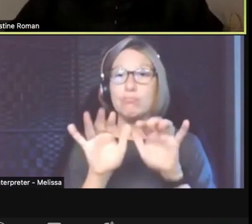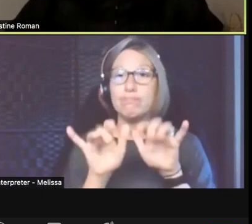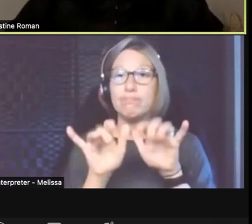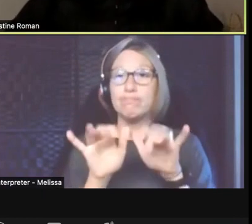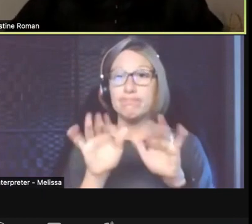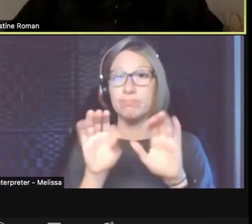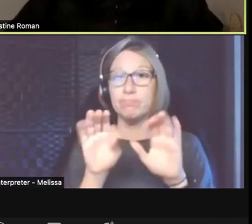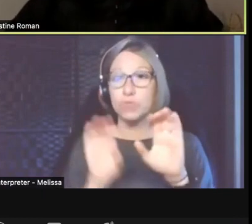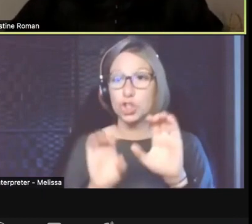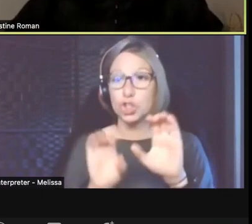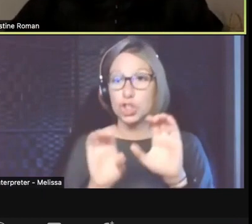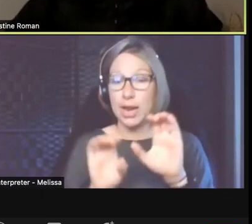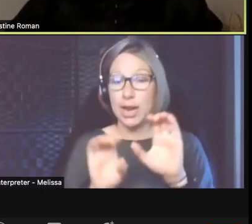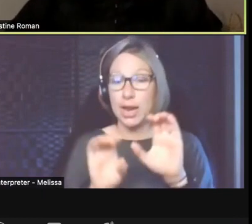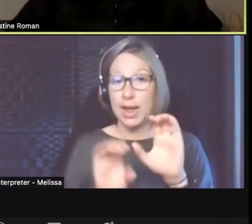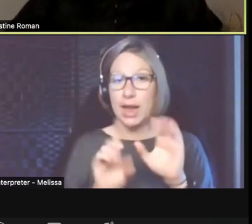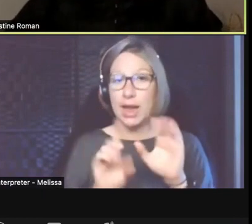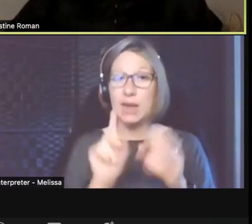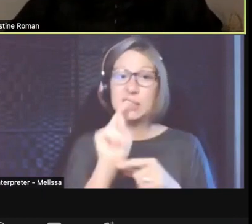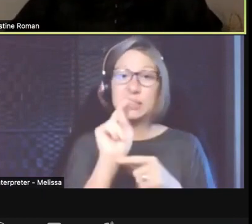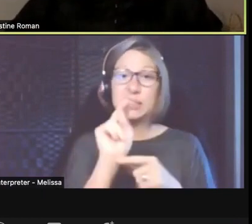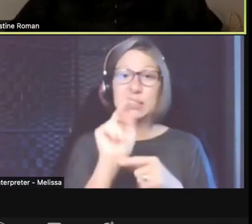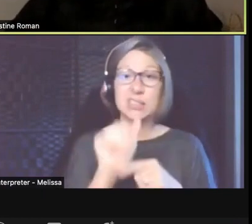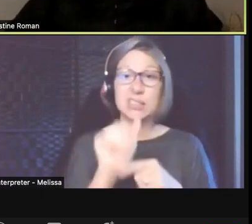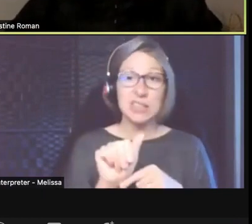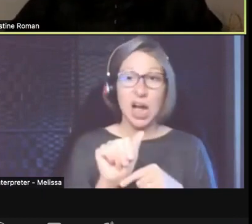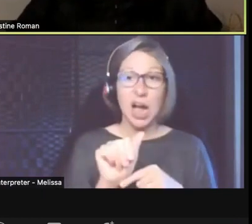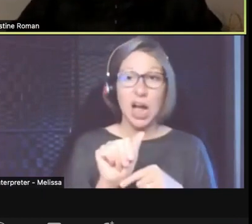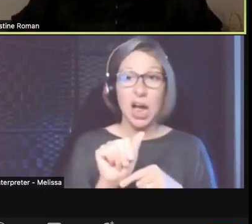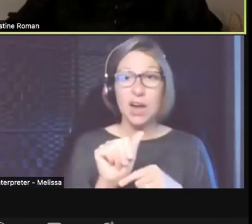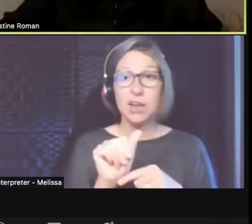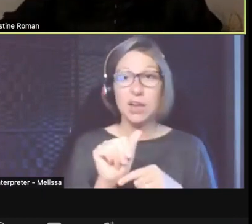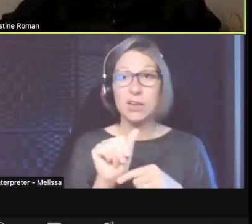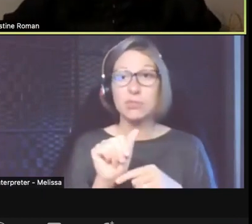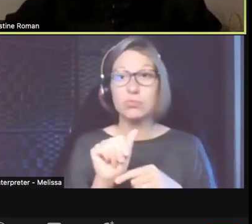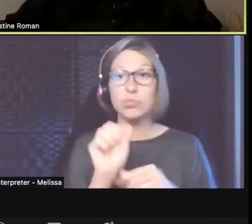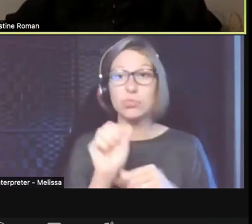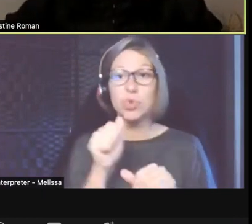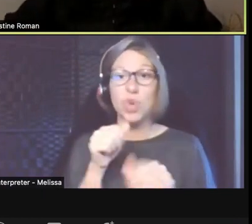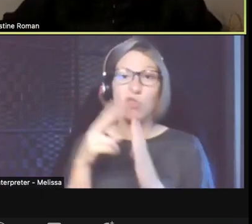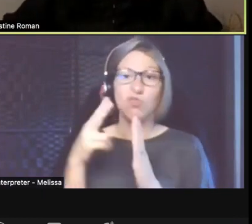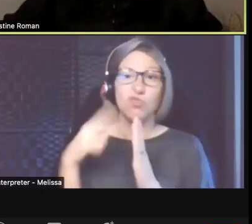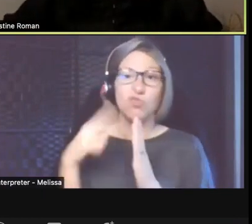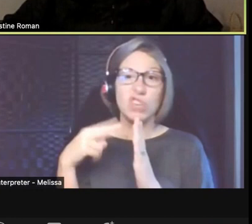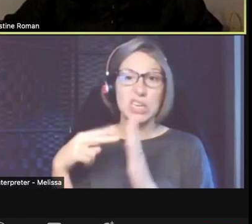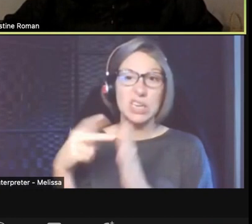chat, and then Donna, when you get a few things there, if you would let me know.